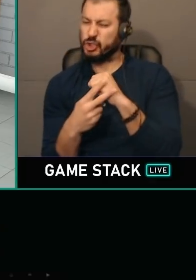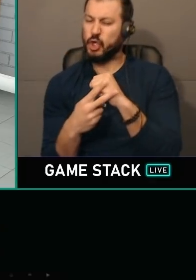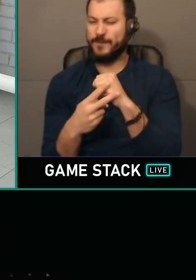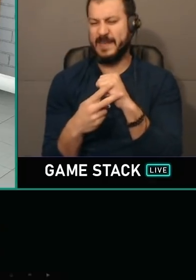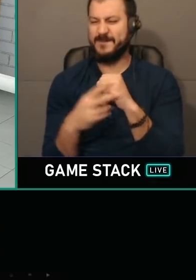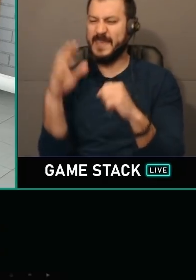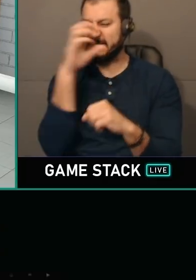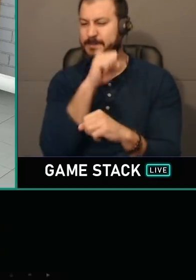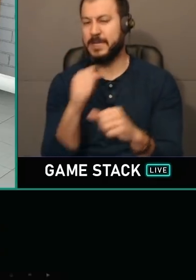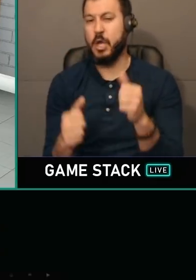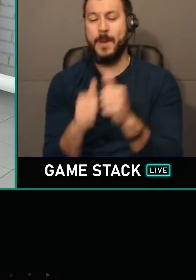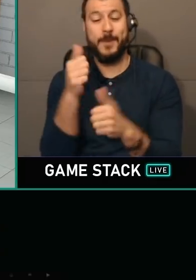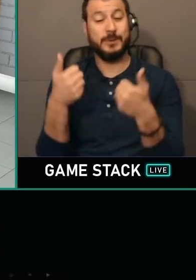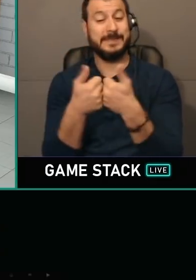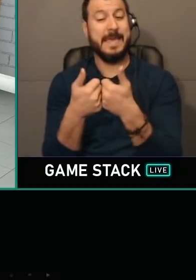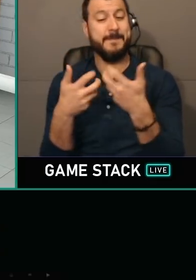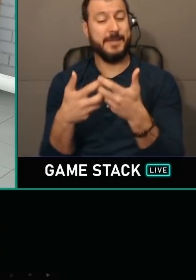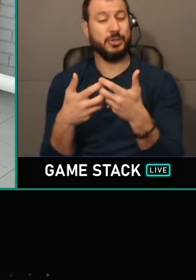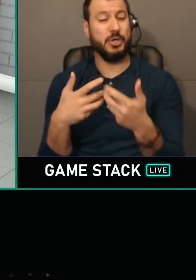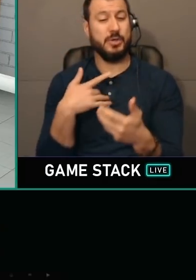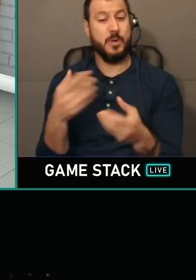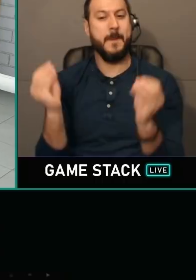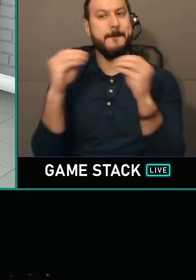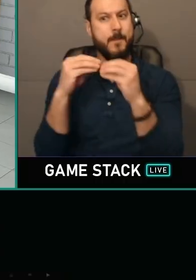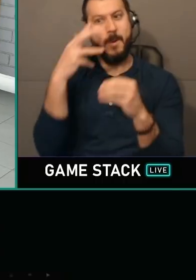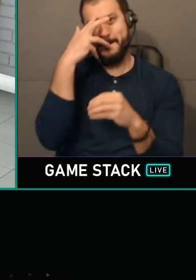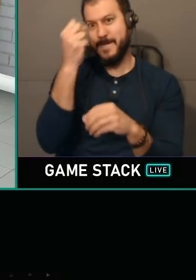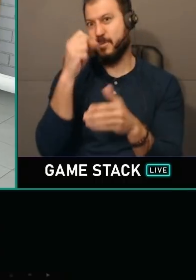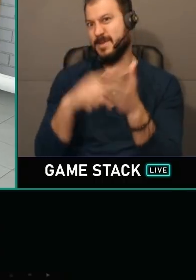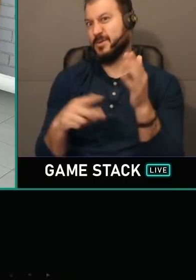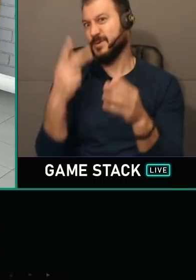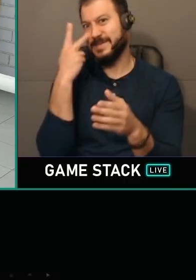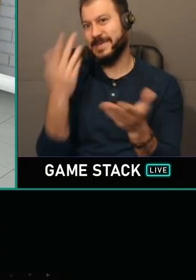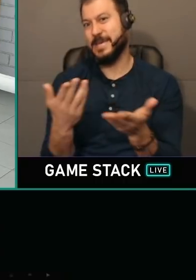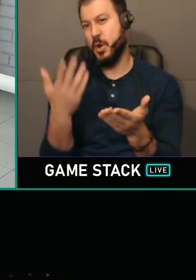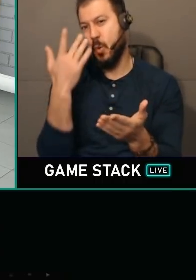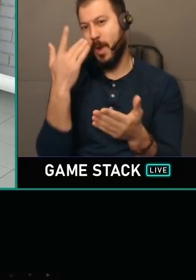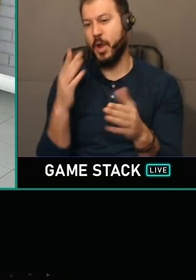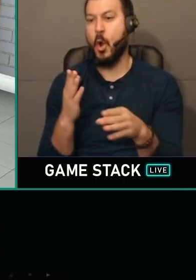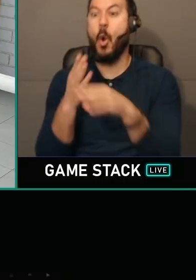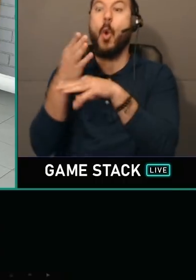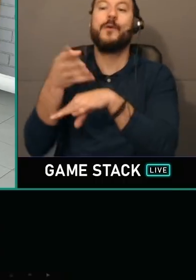Most game engines would likely use somewhat more memory than you see here due to overstreaming.